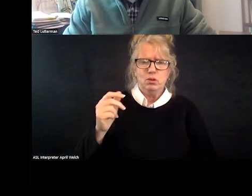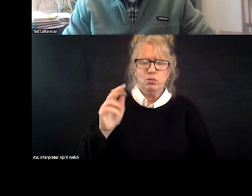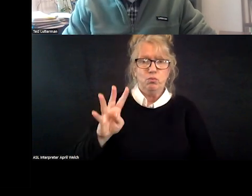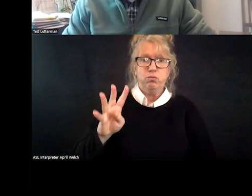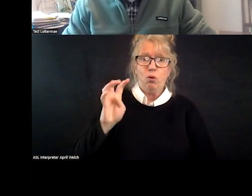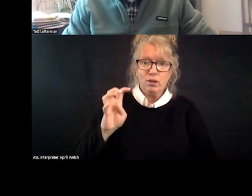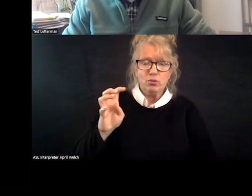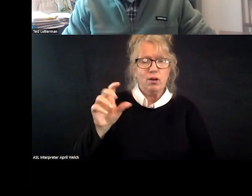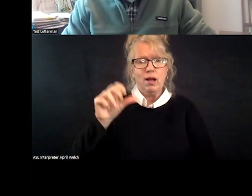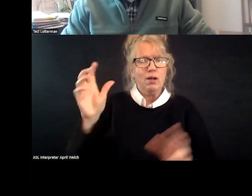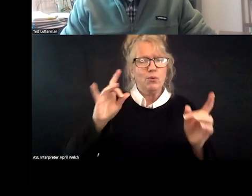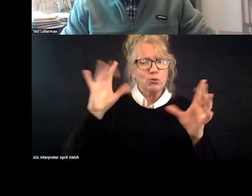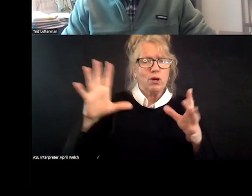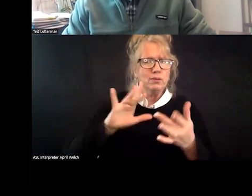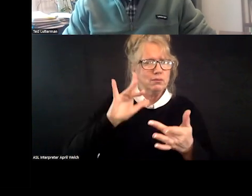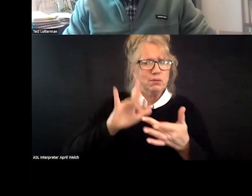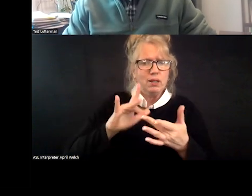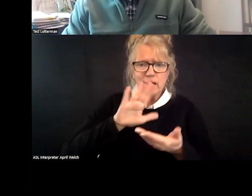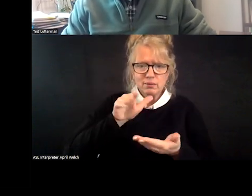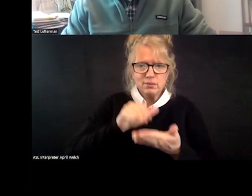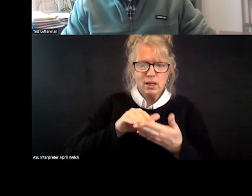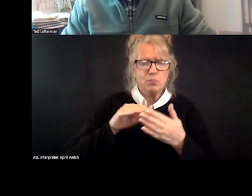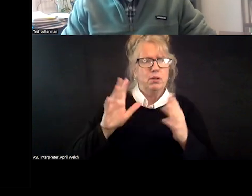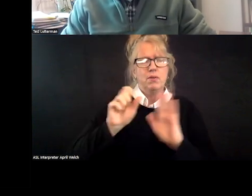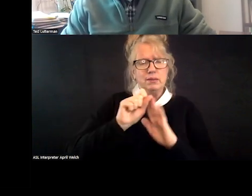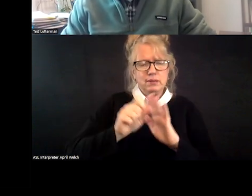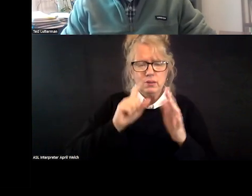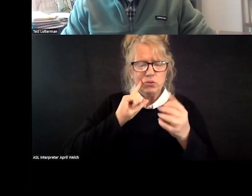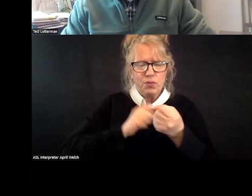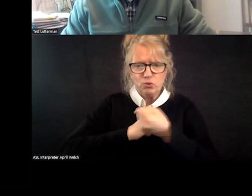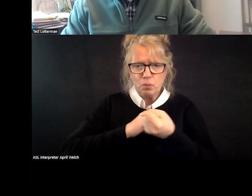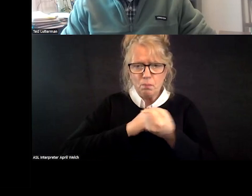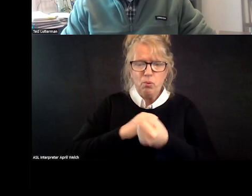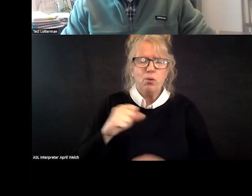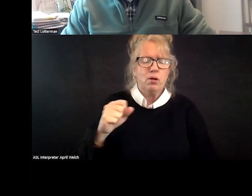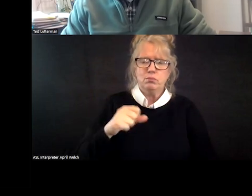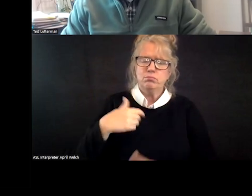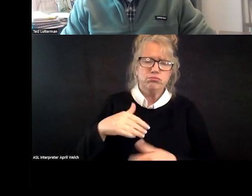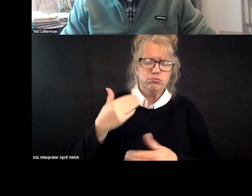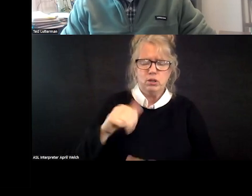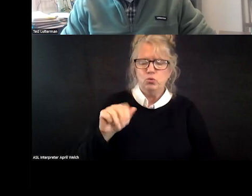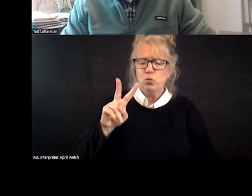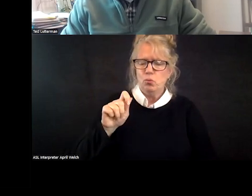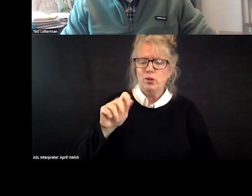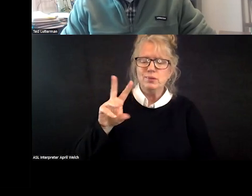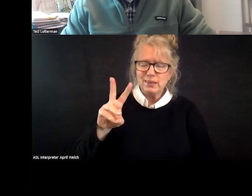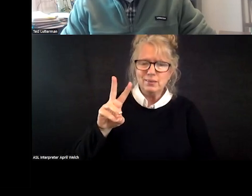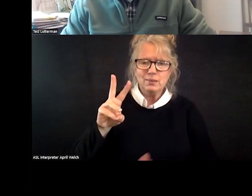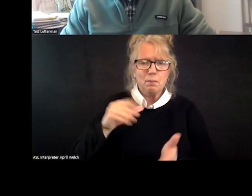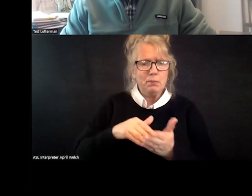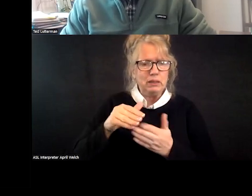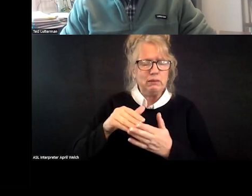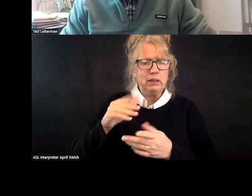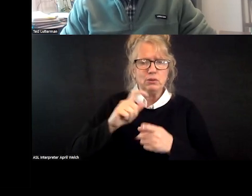other crisis contact centers that states are supporting, and they had over 2.6 million calls last